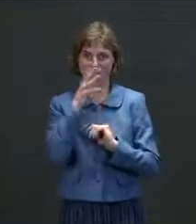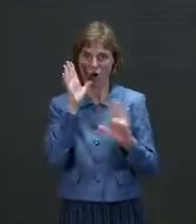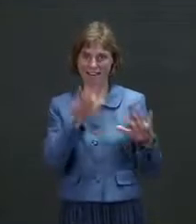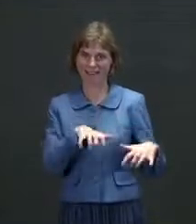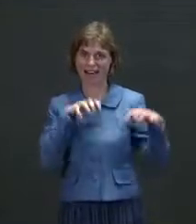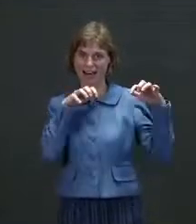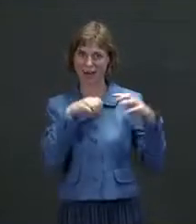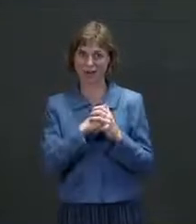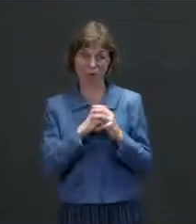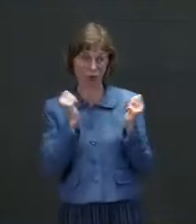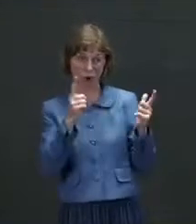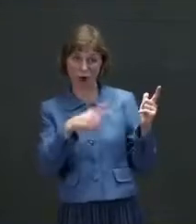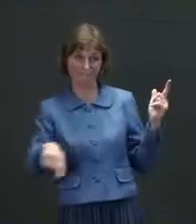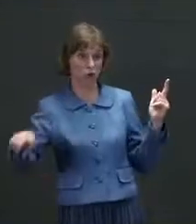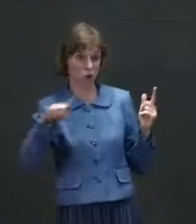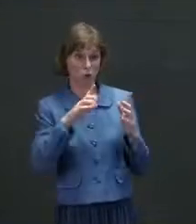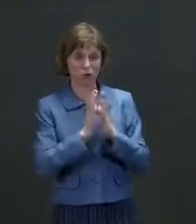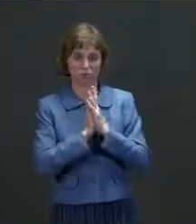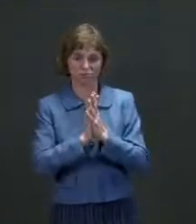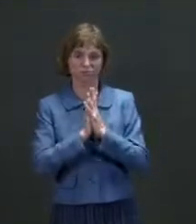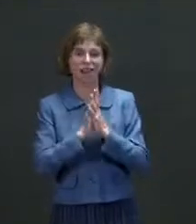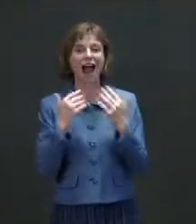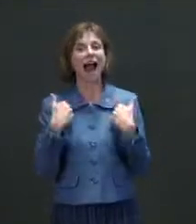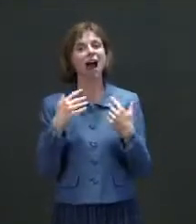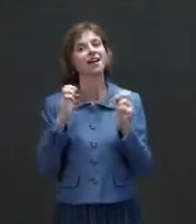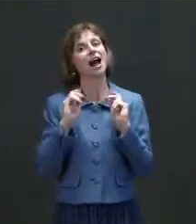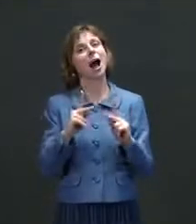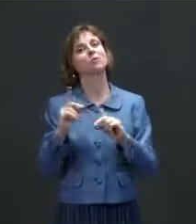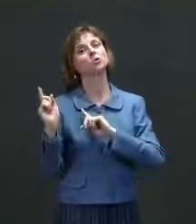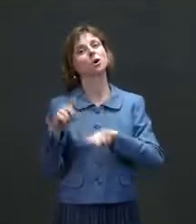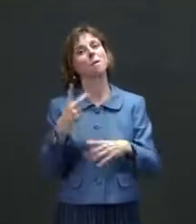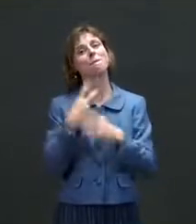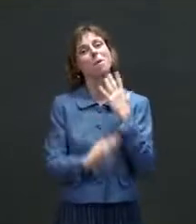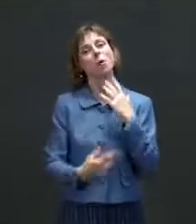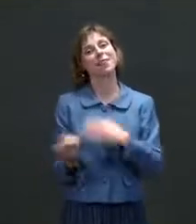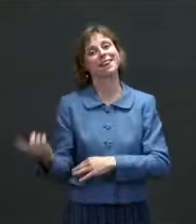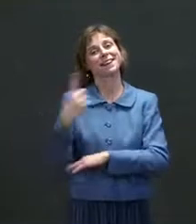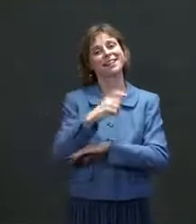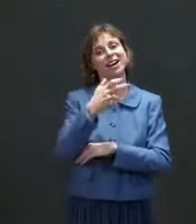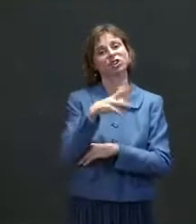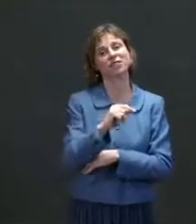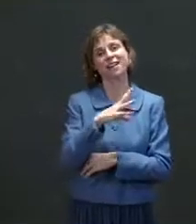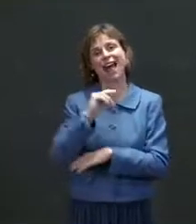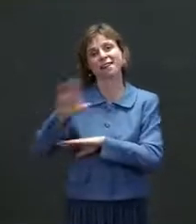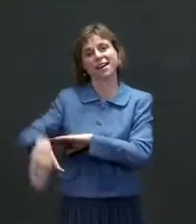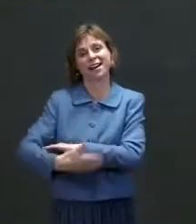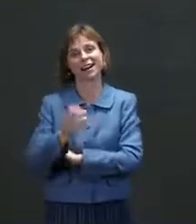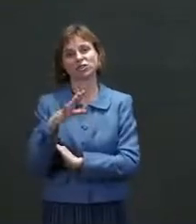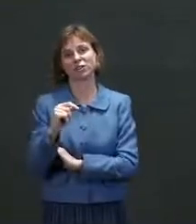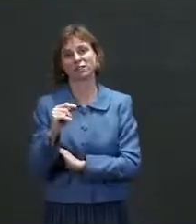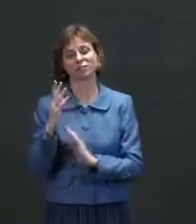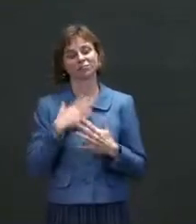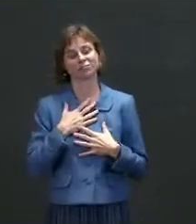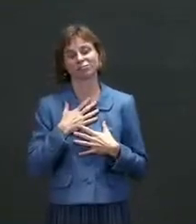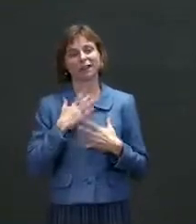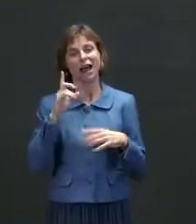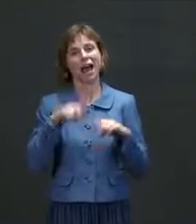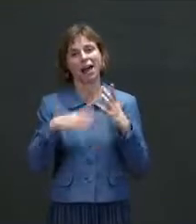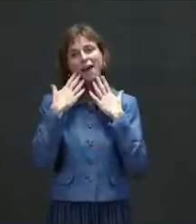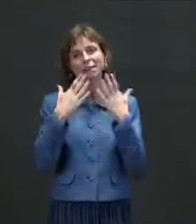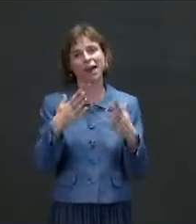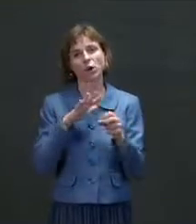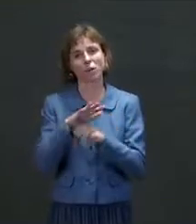all of you. I had an opportunity to come to both the day shift and the night shift. Just can't thank you enough. The